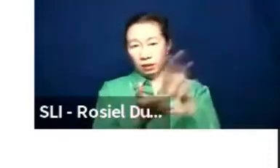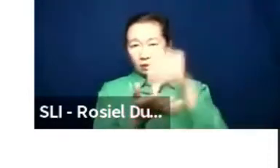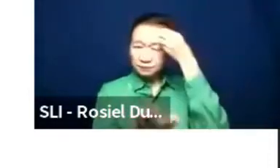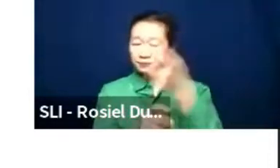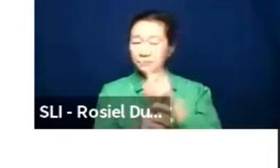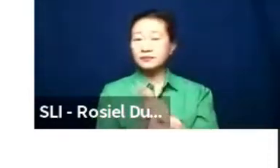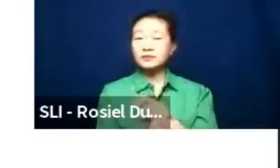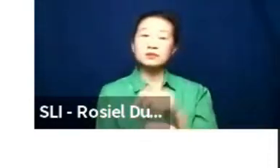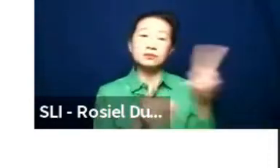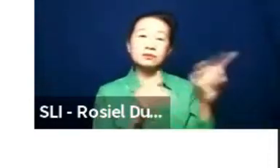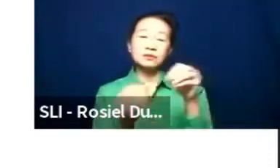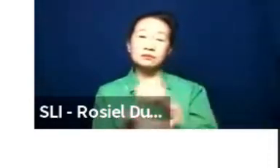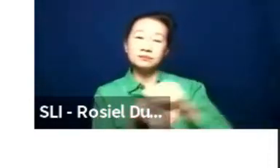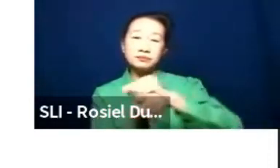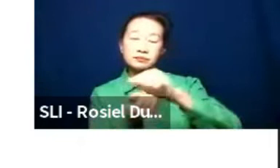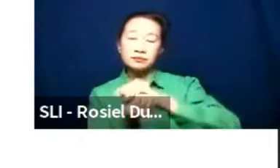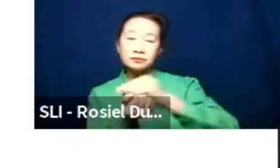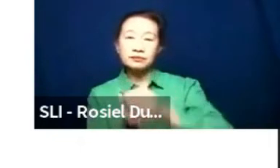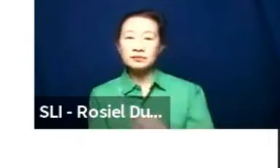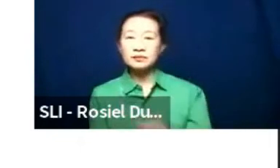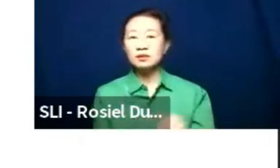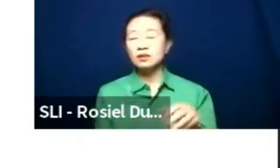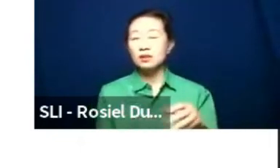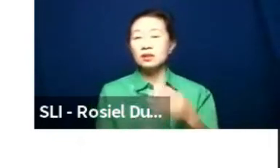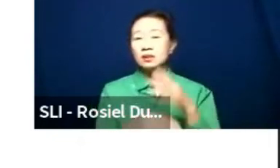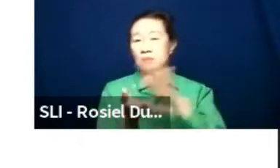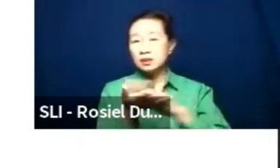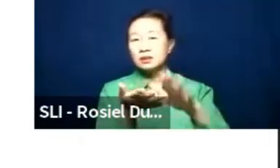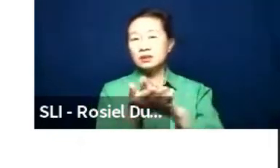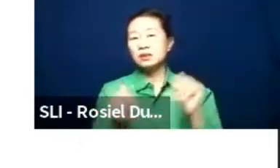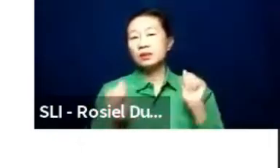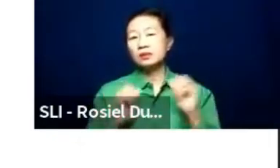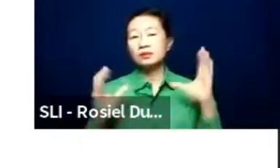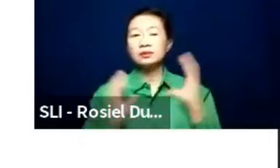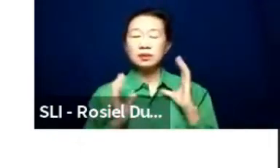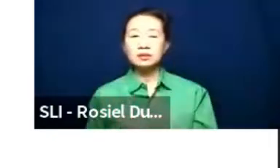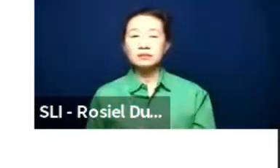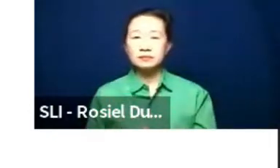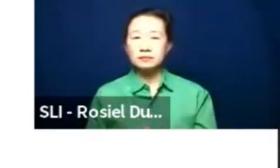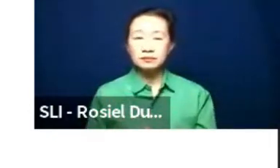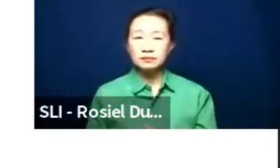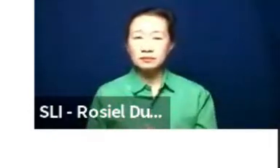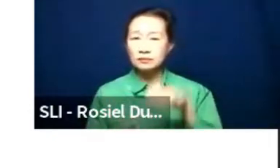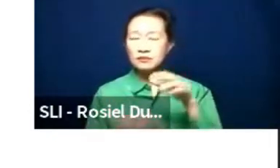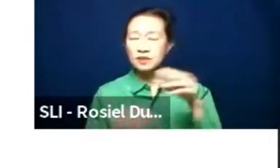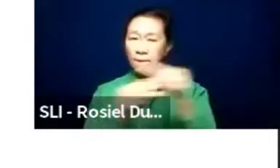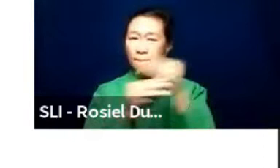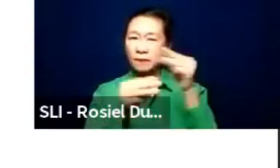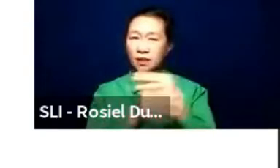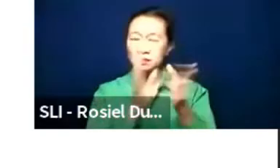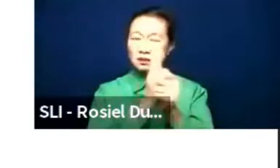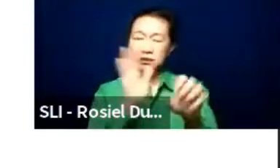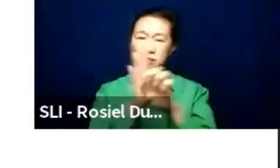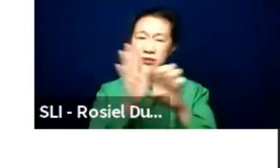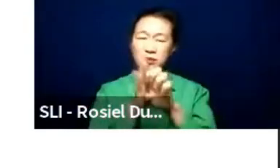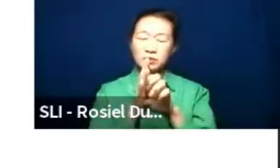the laundry teaches them about categorization, following directions, math skills, no? Kung halimbawa gagamit kayo